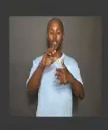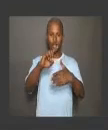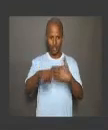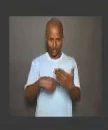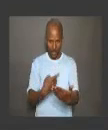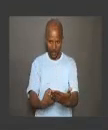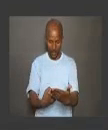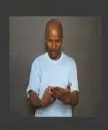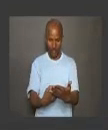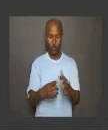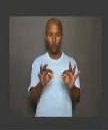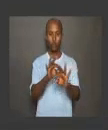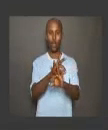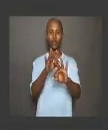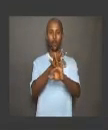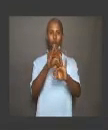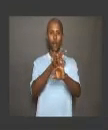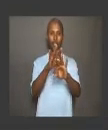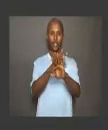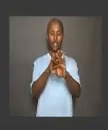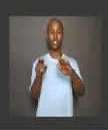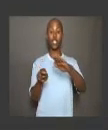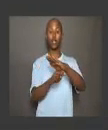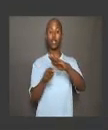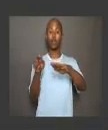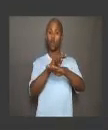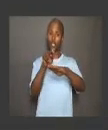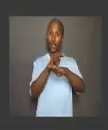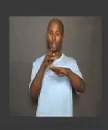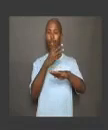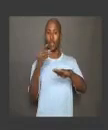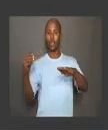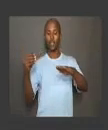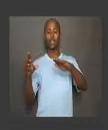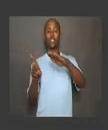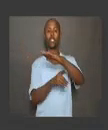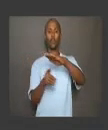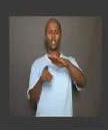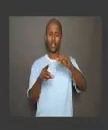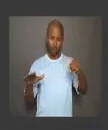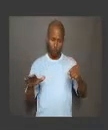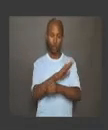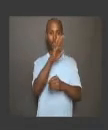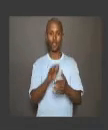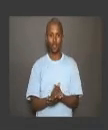Then we factorize the numerator and denominator completely.